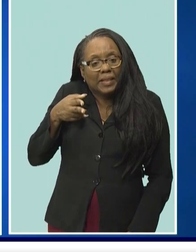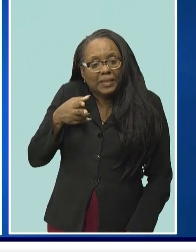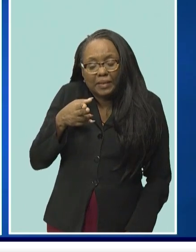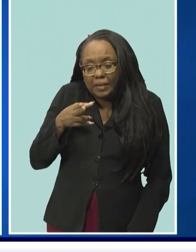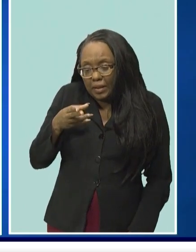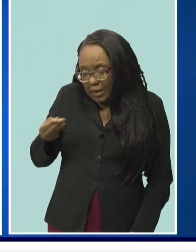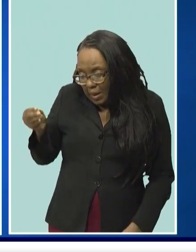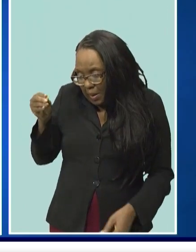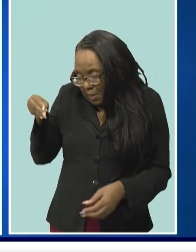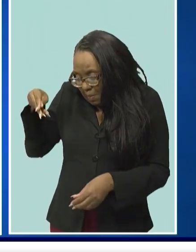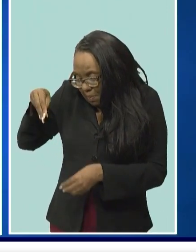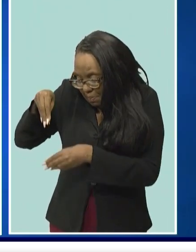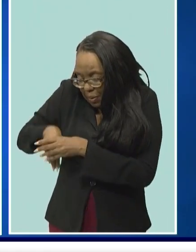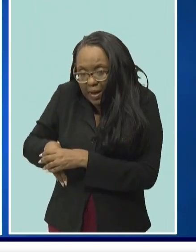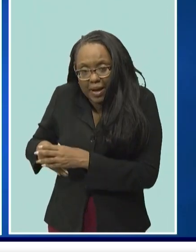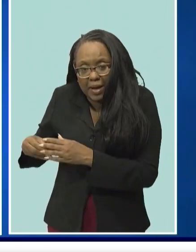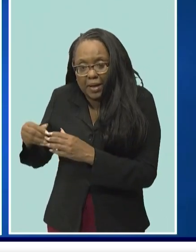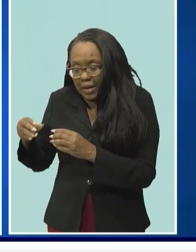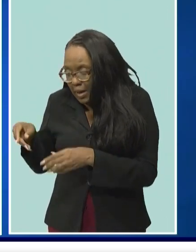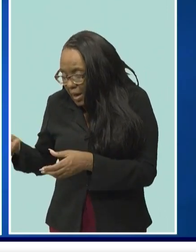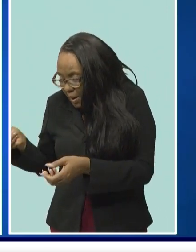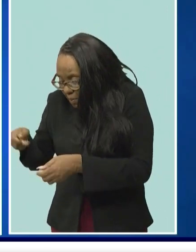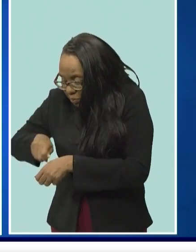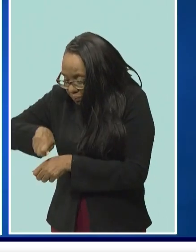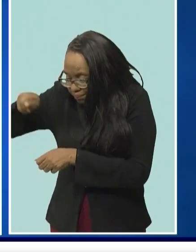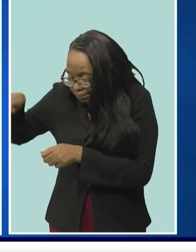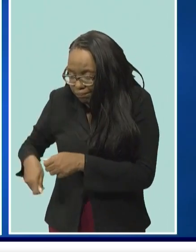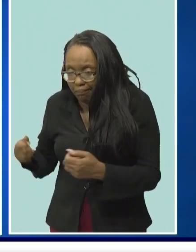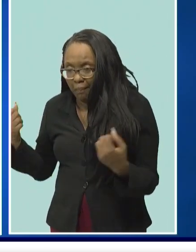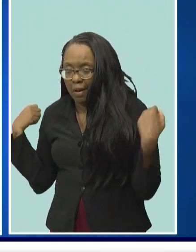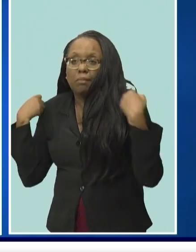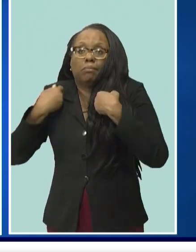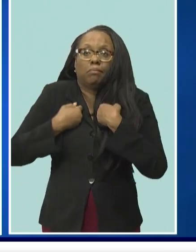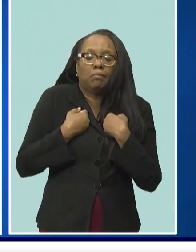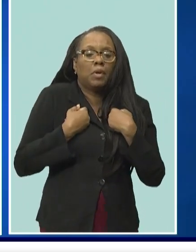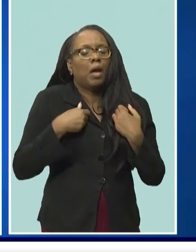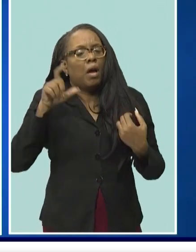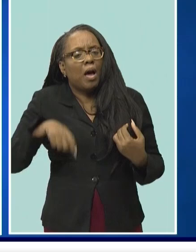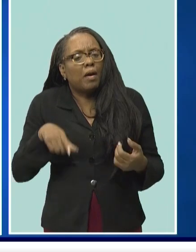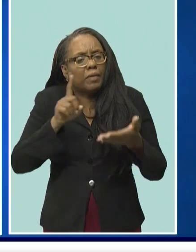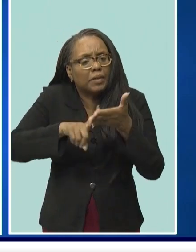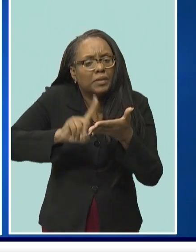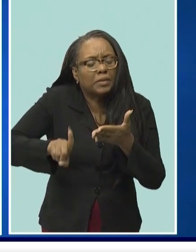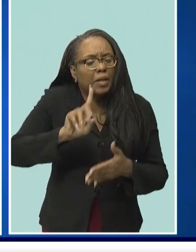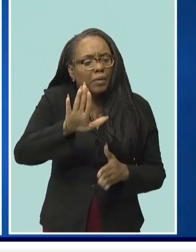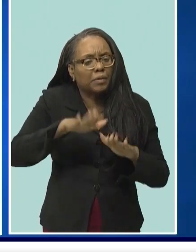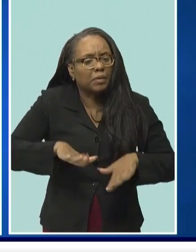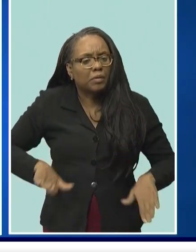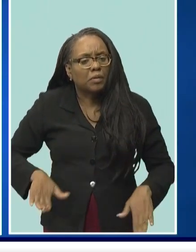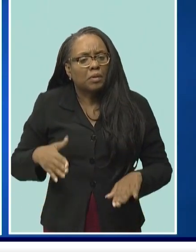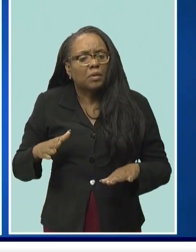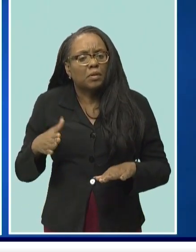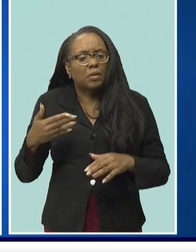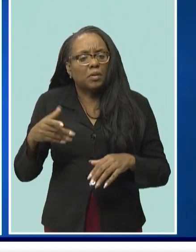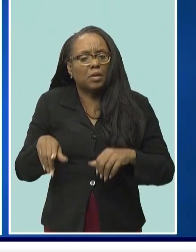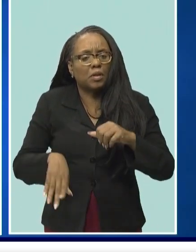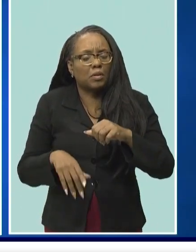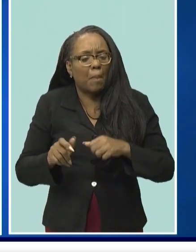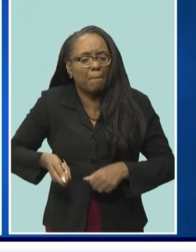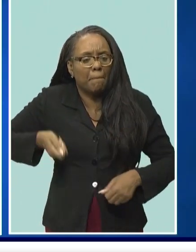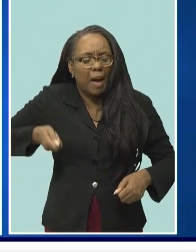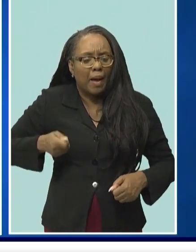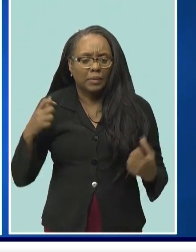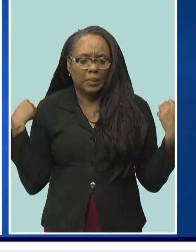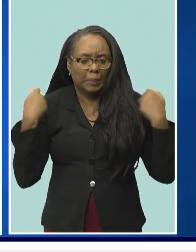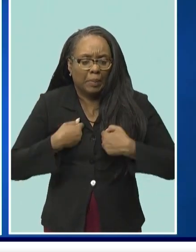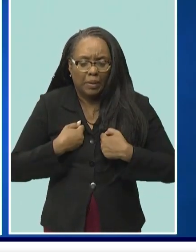pencils. Parents must check their children's bags before they leave home in the mornings. Furthermore,